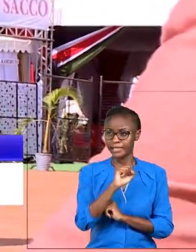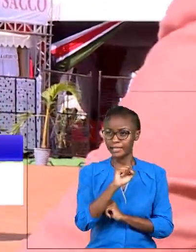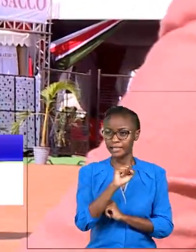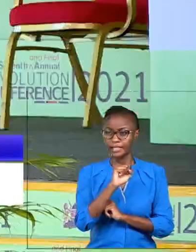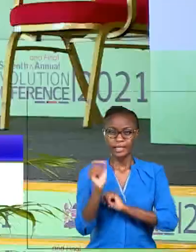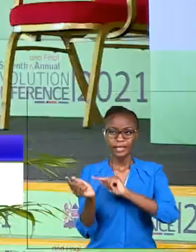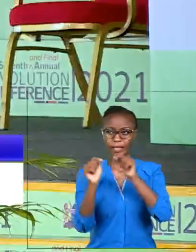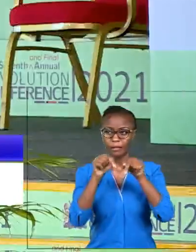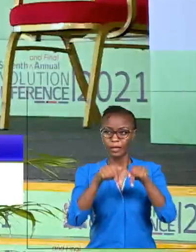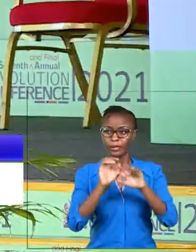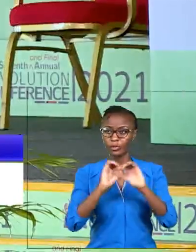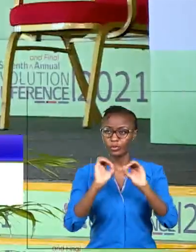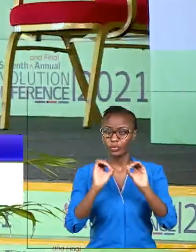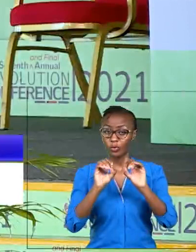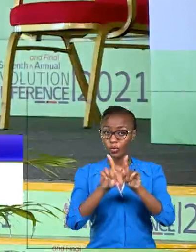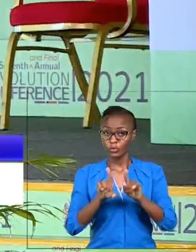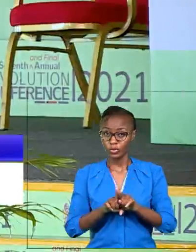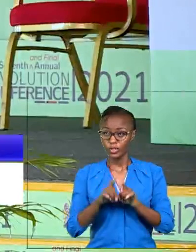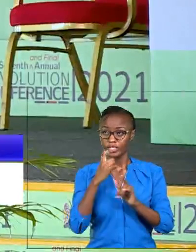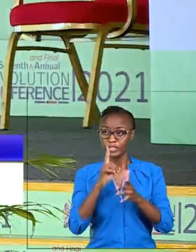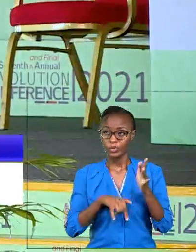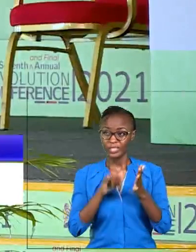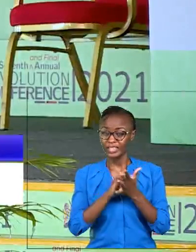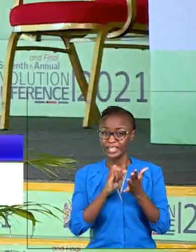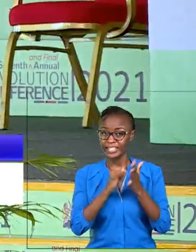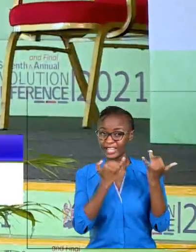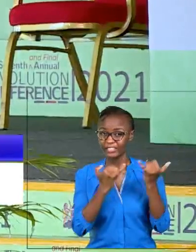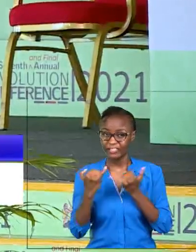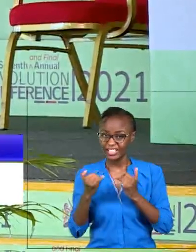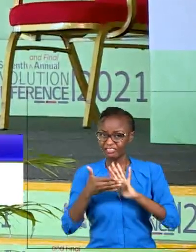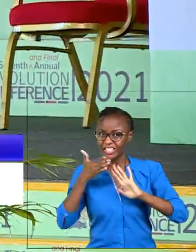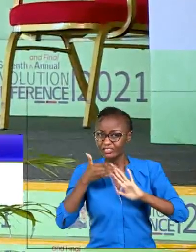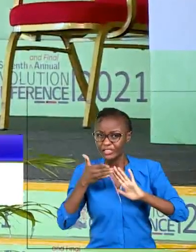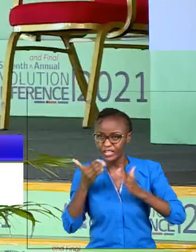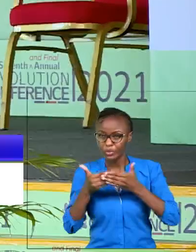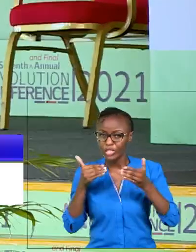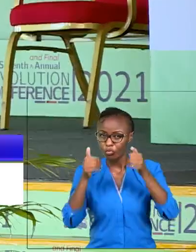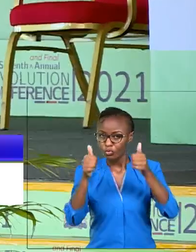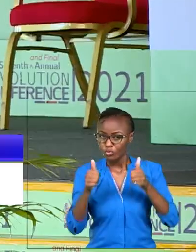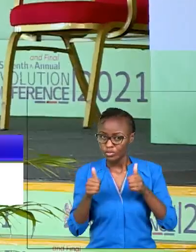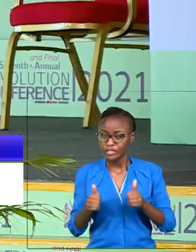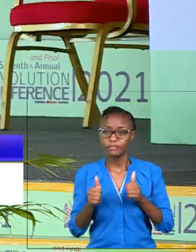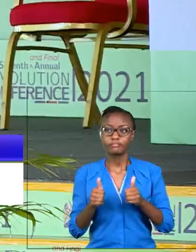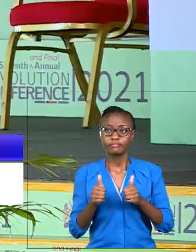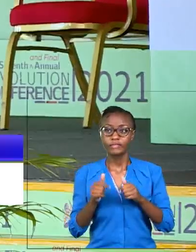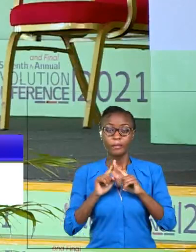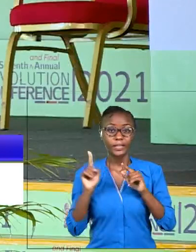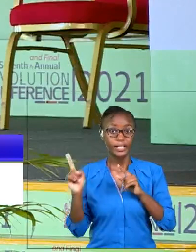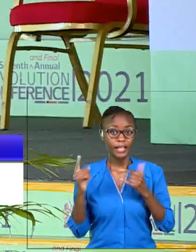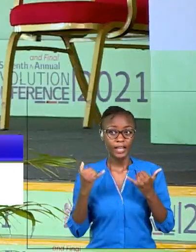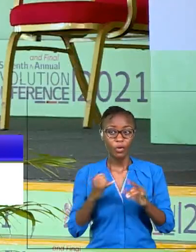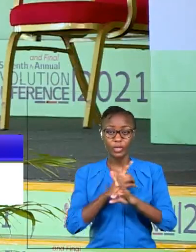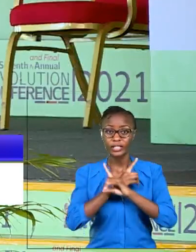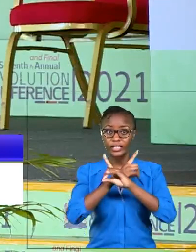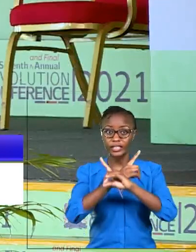grace the occasion. While confessing he was impromptu invited to close at this crucial climate change event, Defense Cabinet Secretary